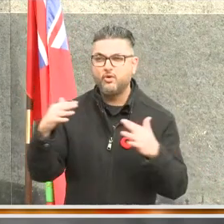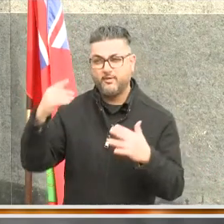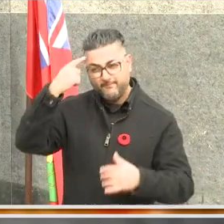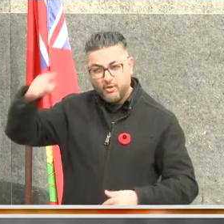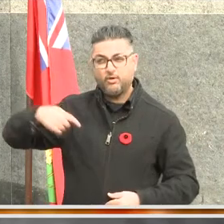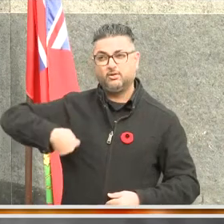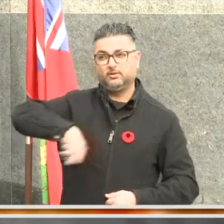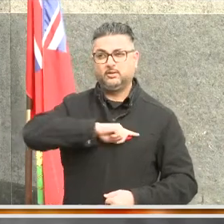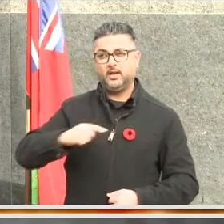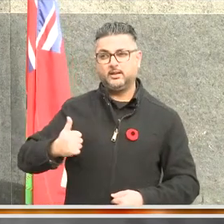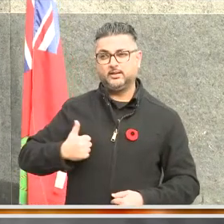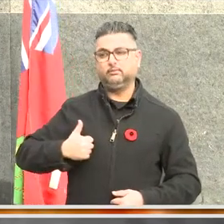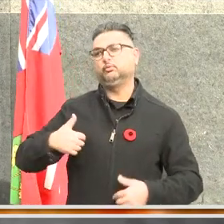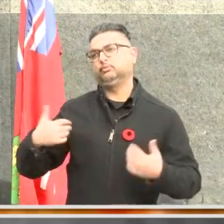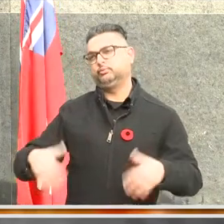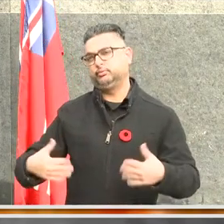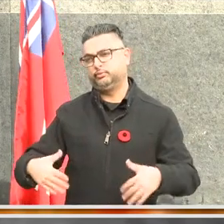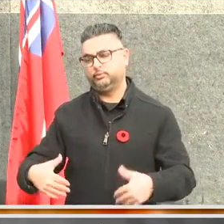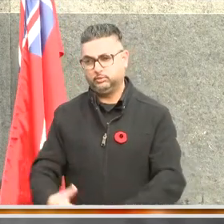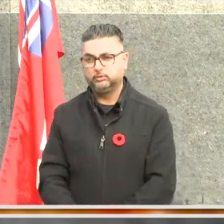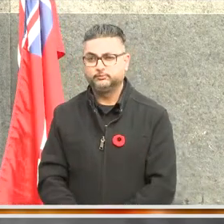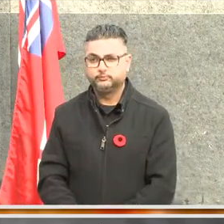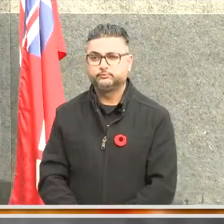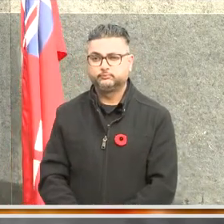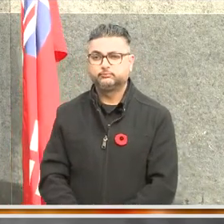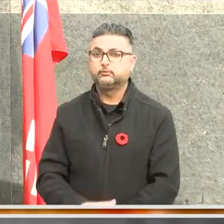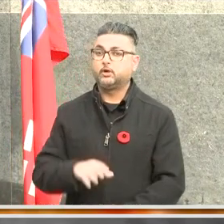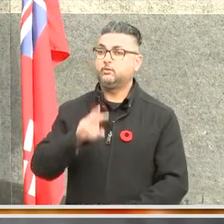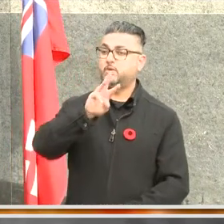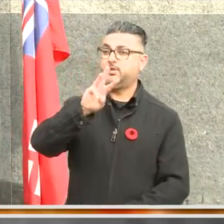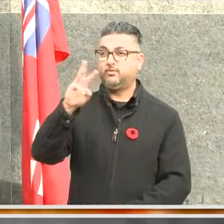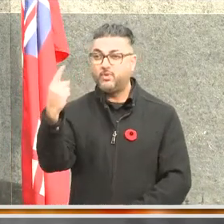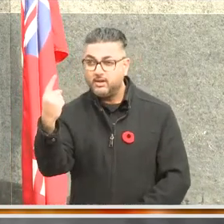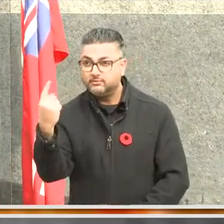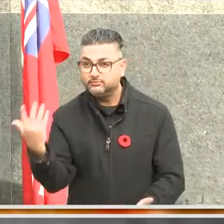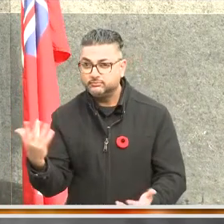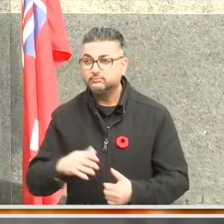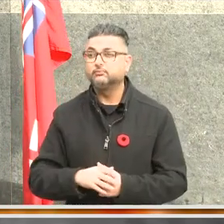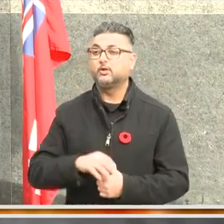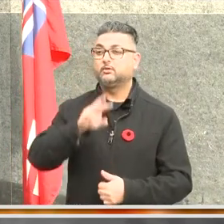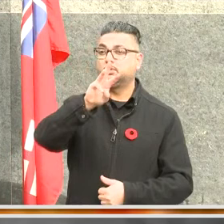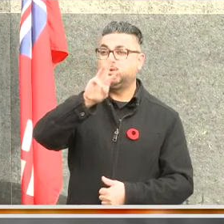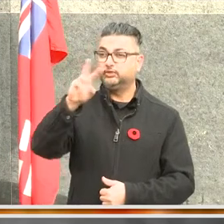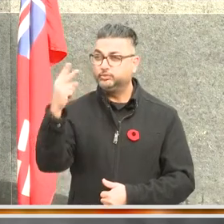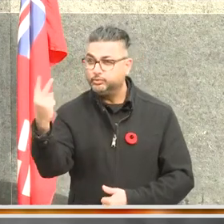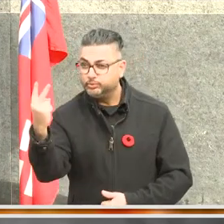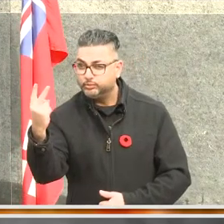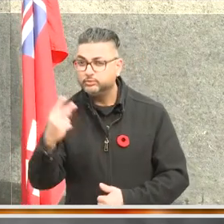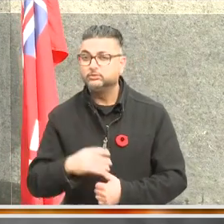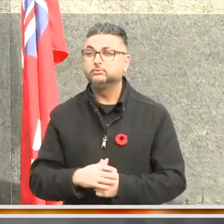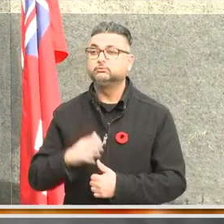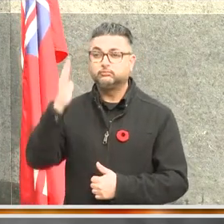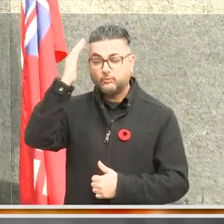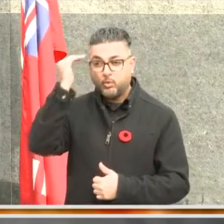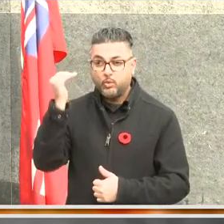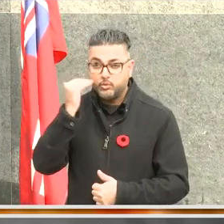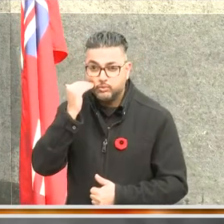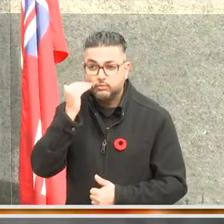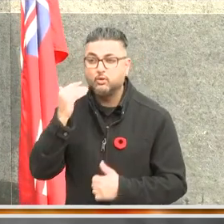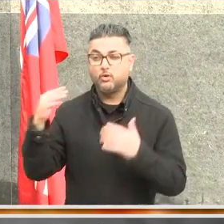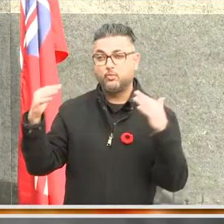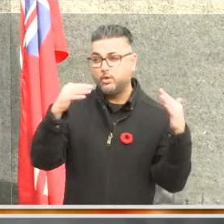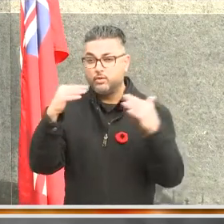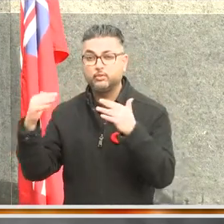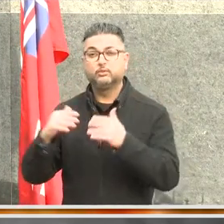They served in the First and Second World War, the Korean War, and other international conflict. On this